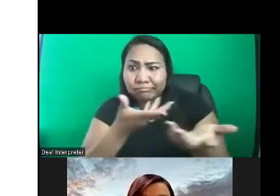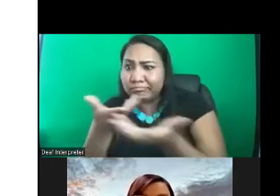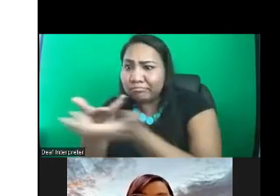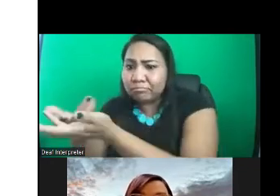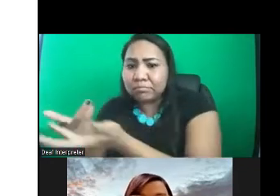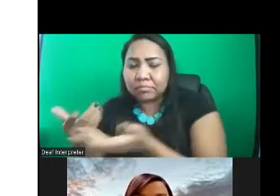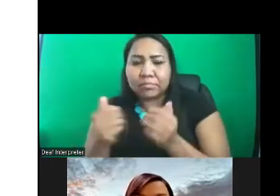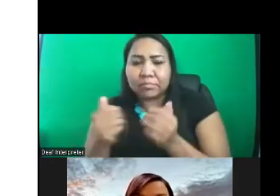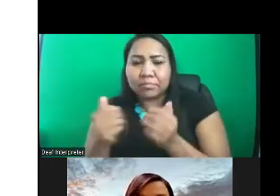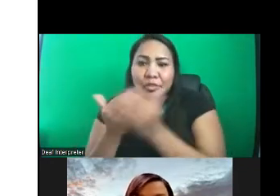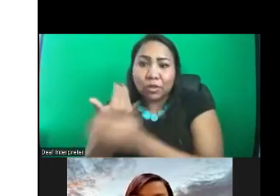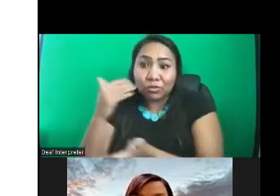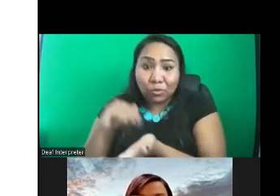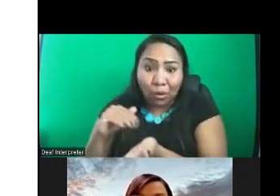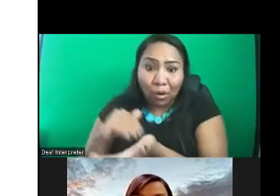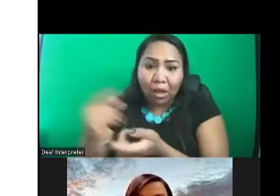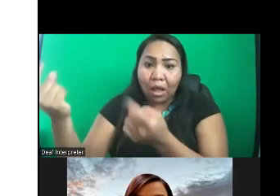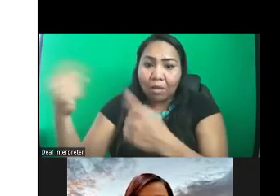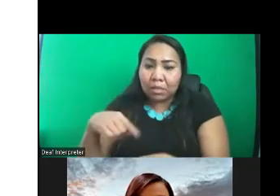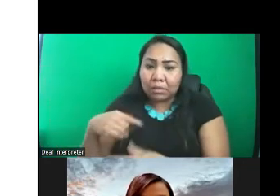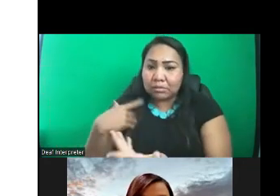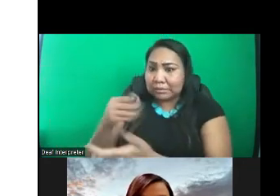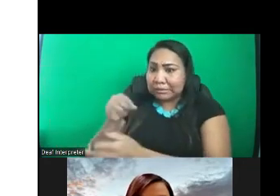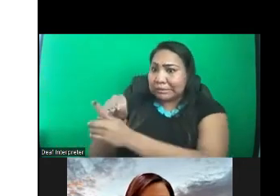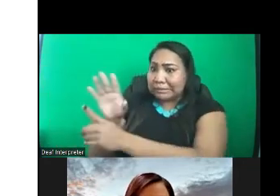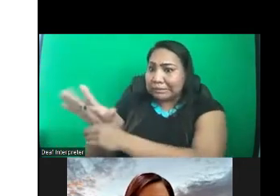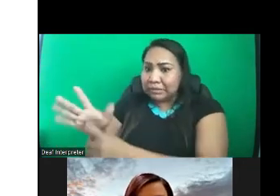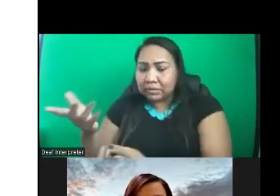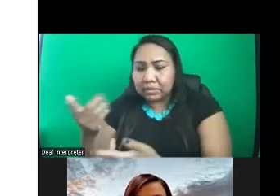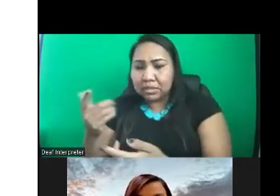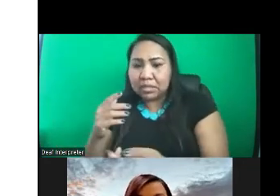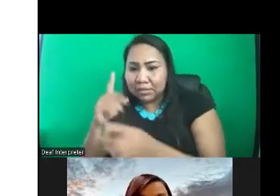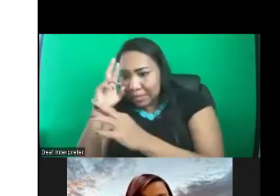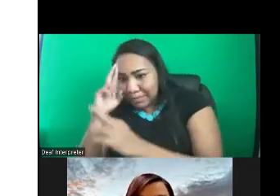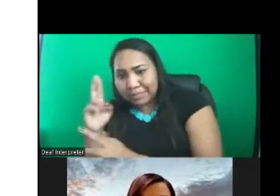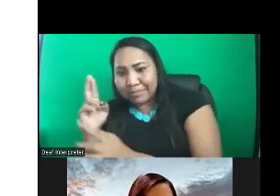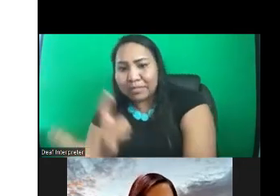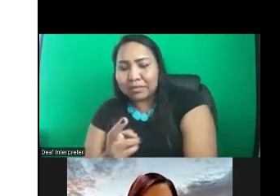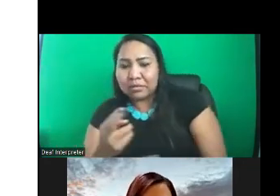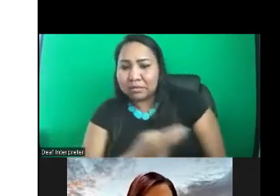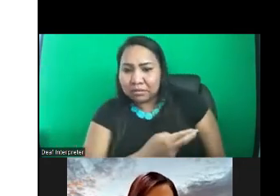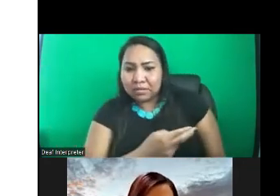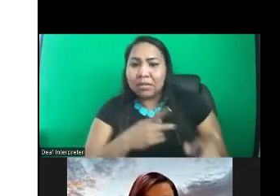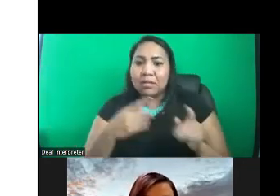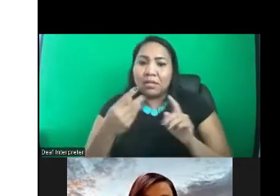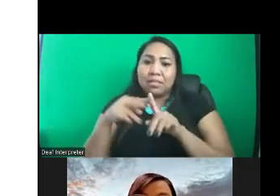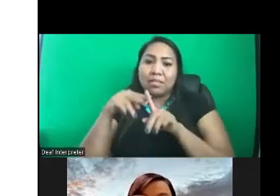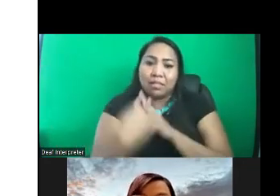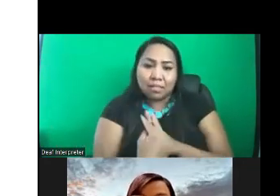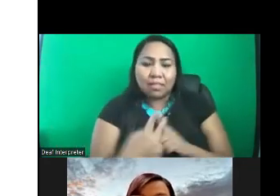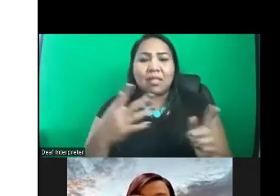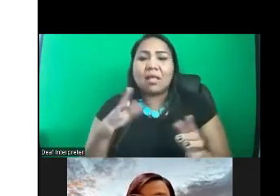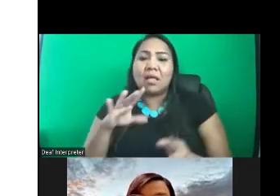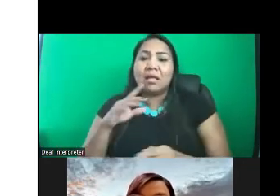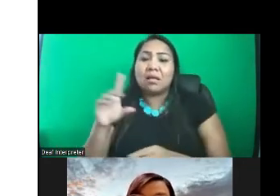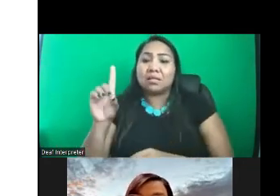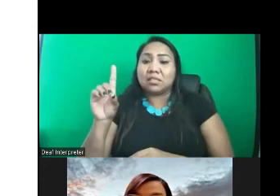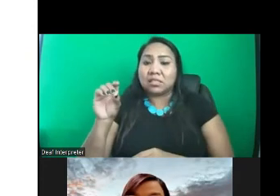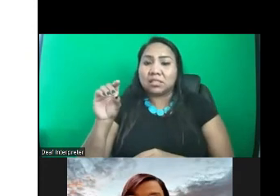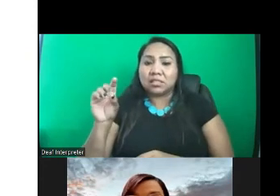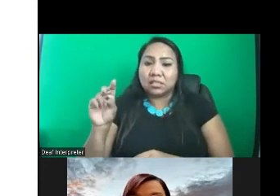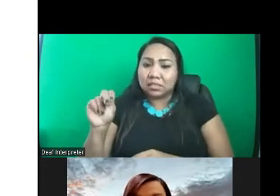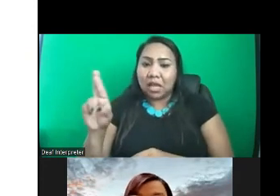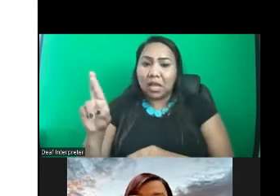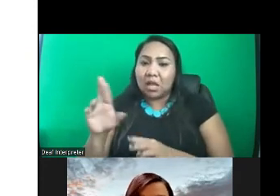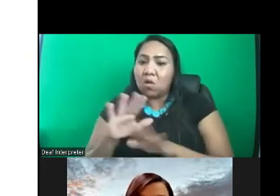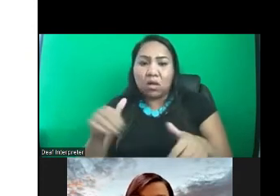about sensitive issues like death or advanced directives or DNR directives, that type of stuff. Some tribes